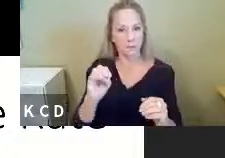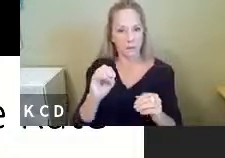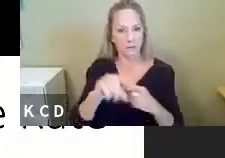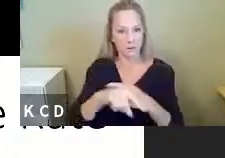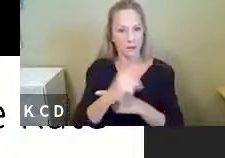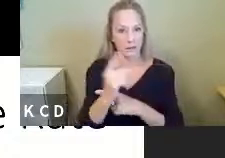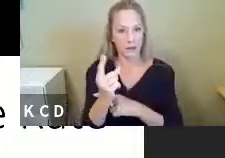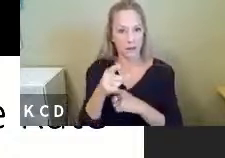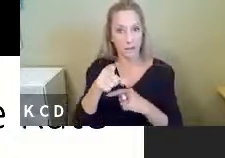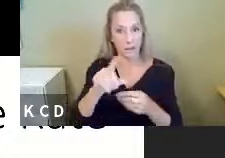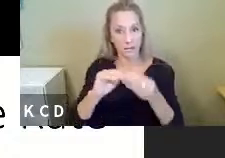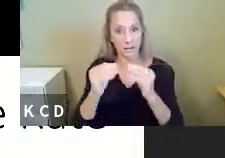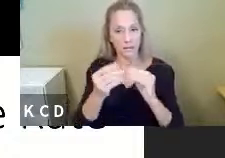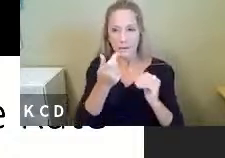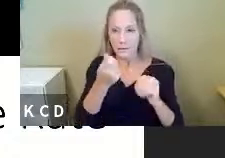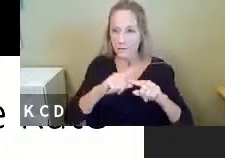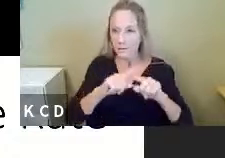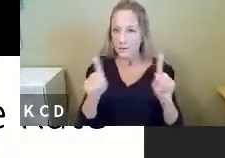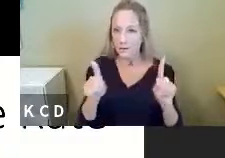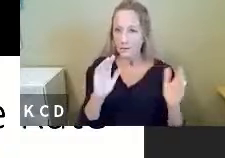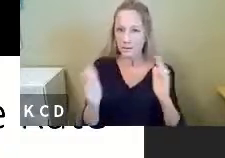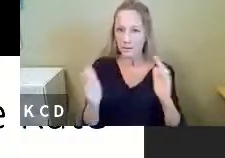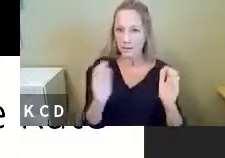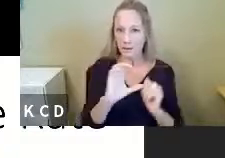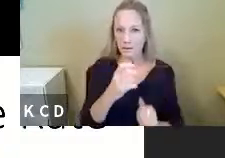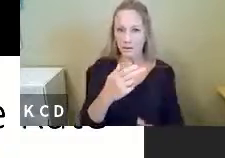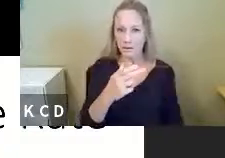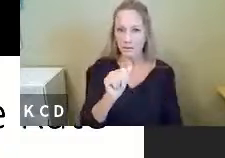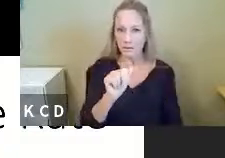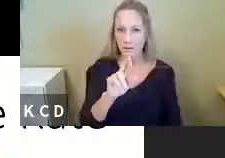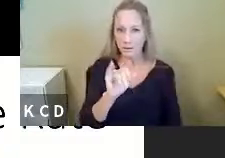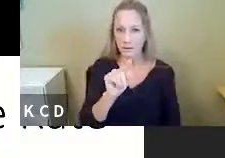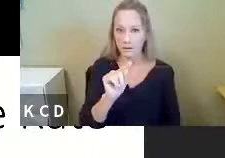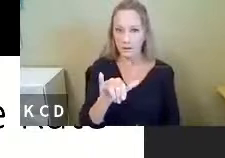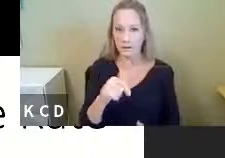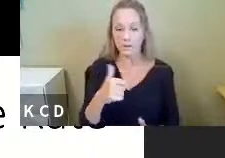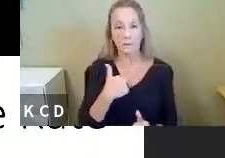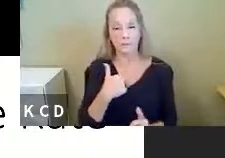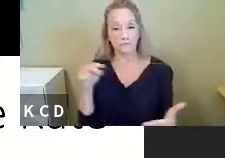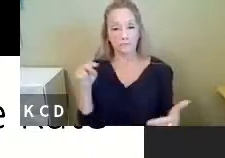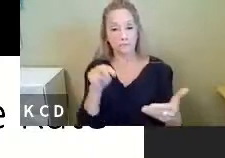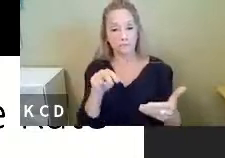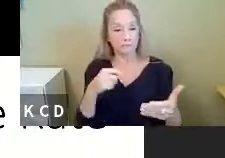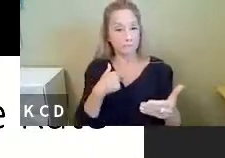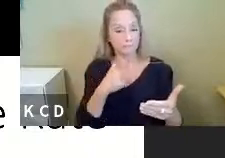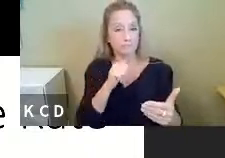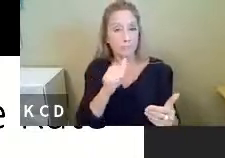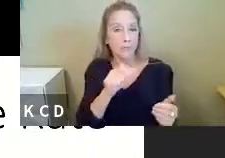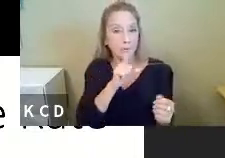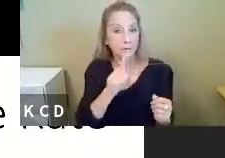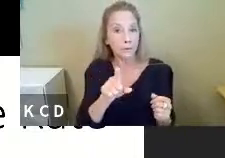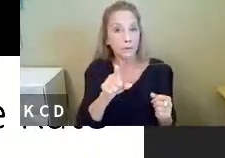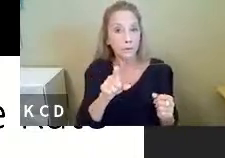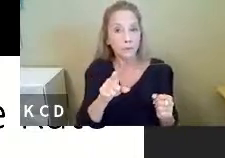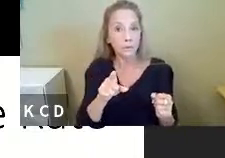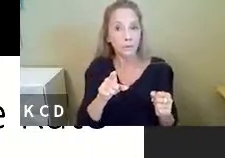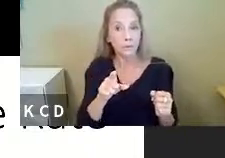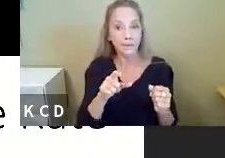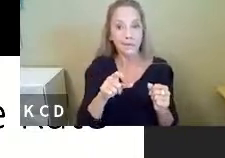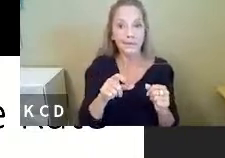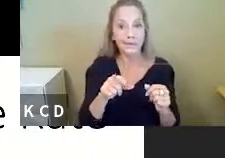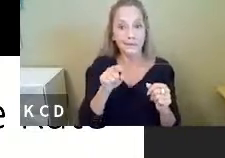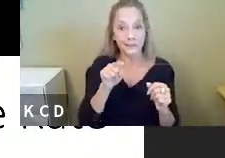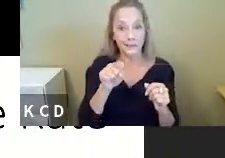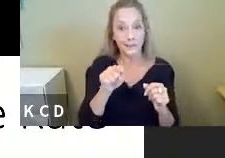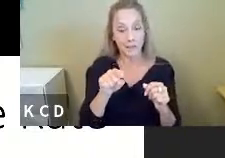than what Charity showed. I guess what I'm not sure about on this is that the stability of